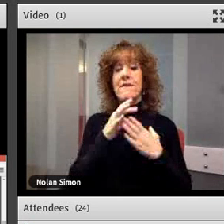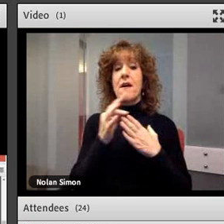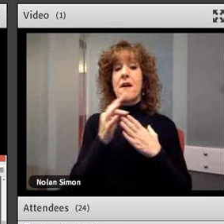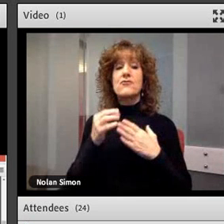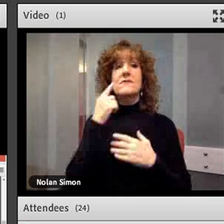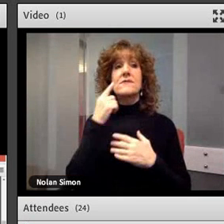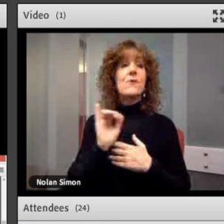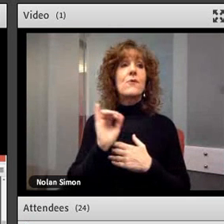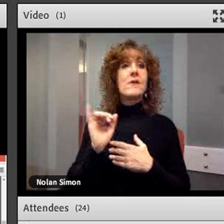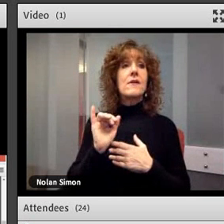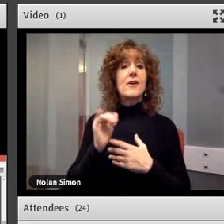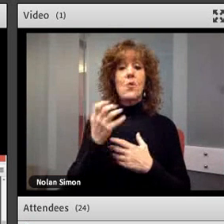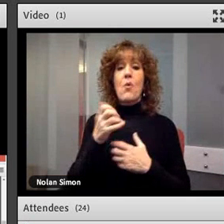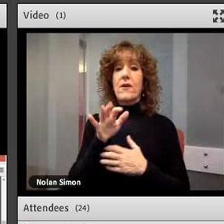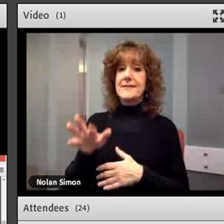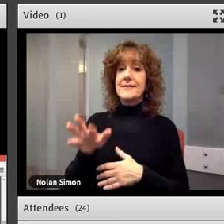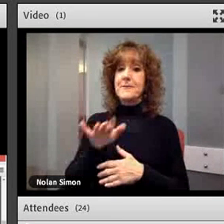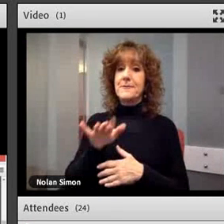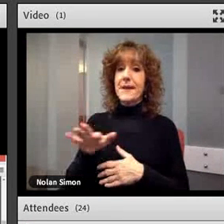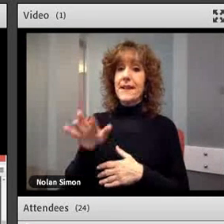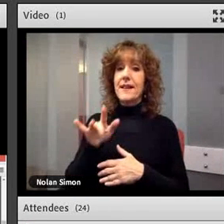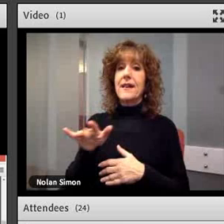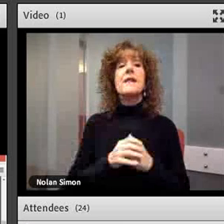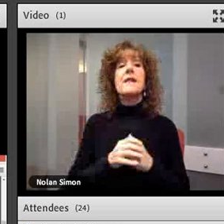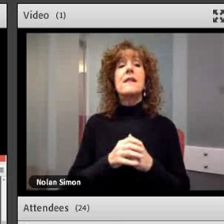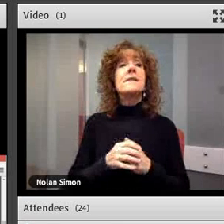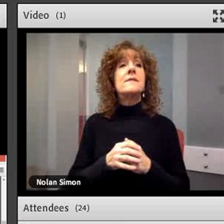you want a finger spell.